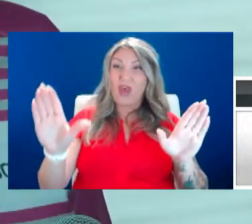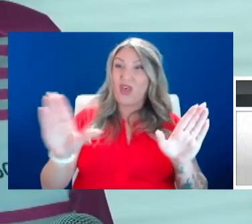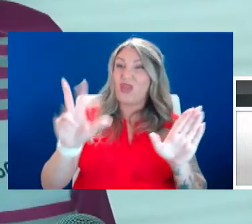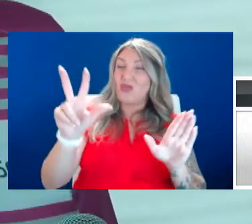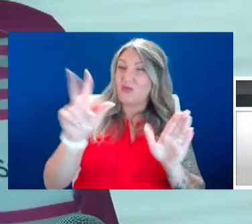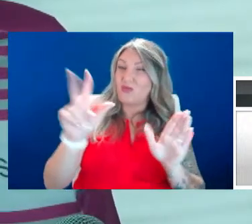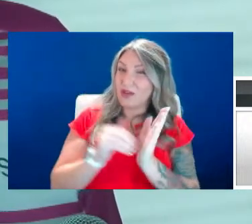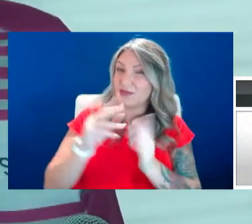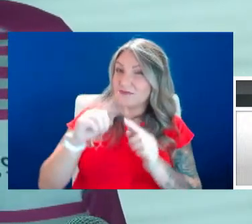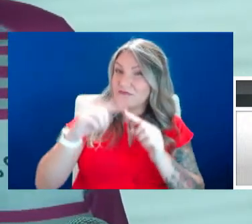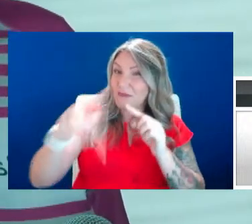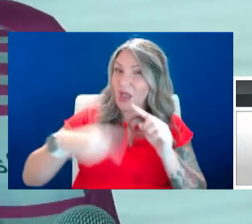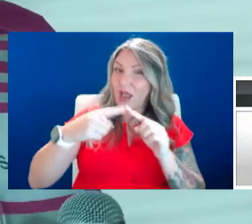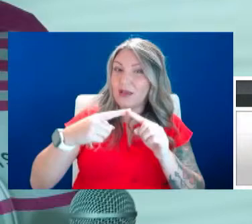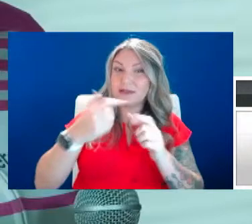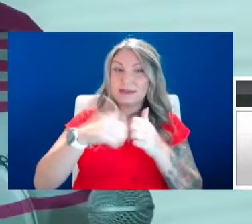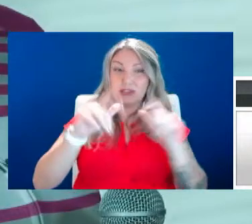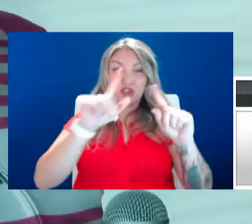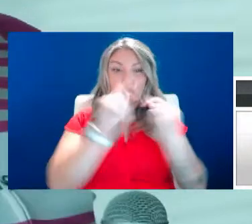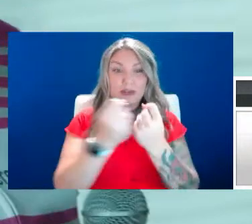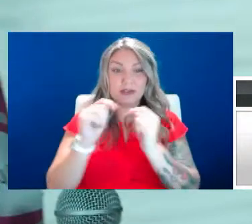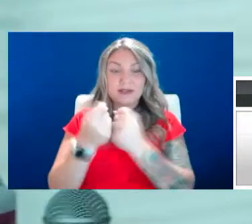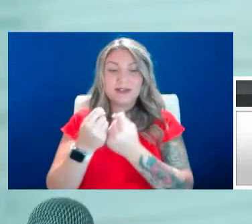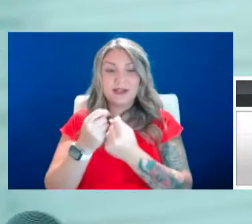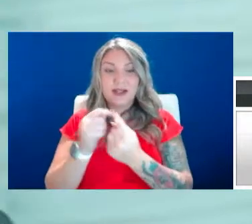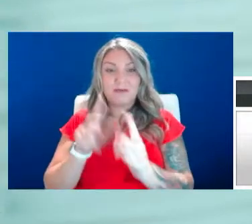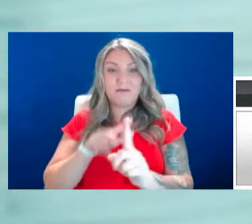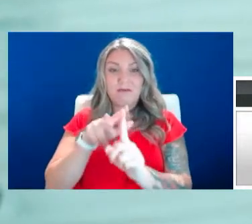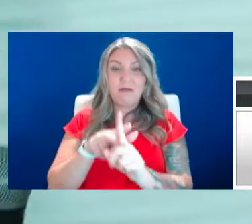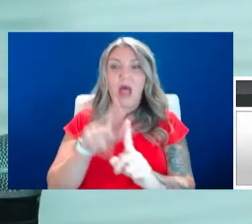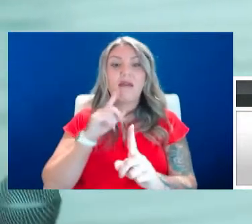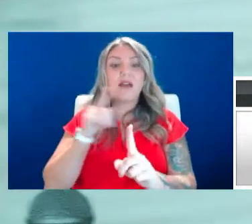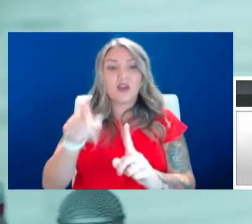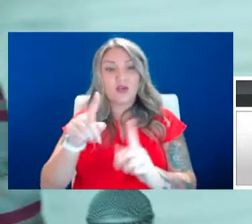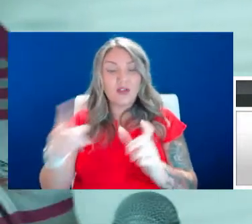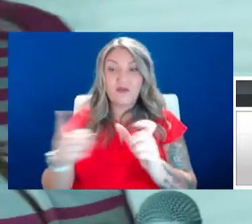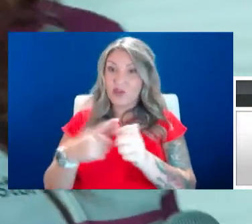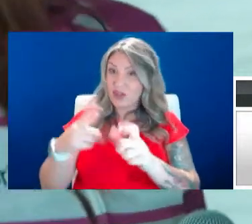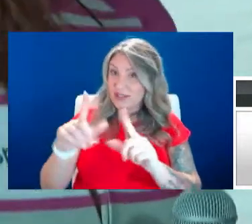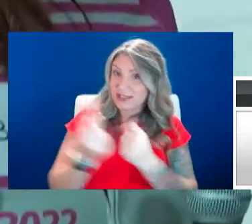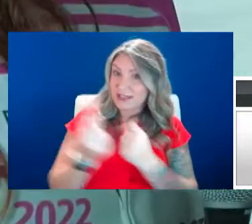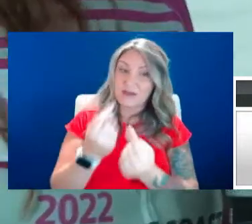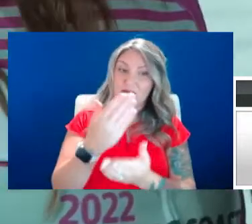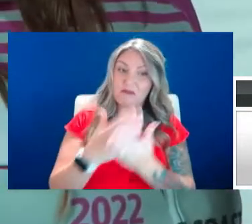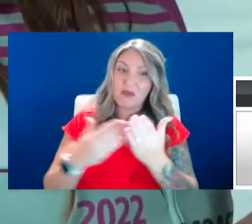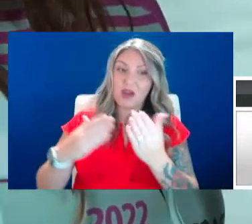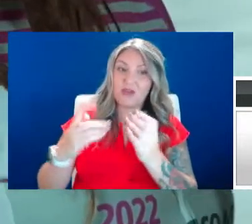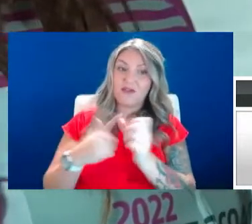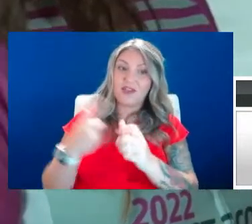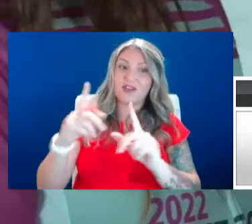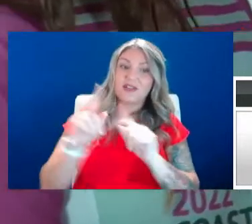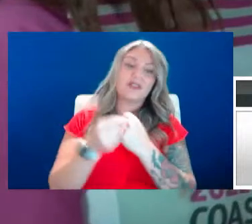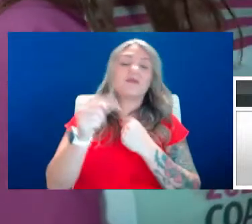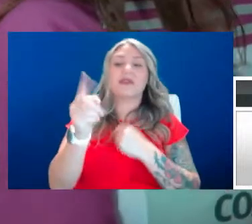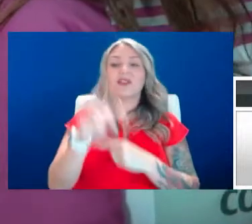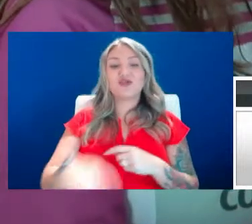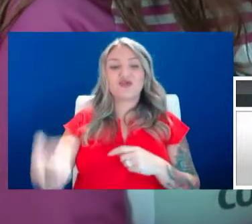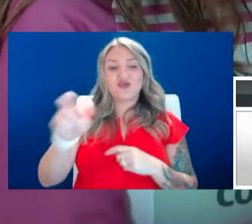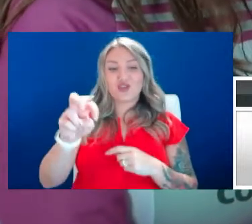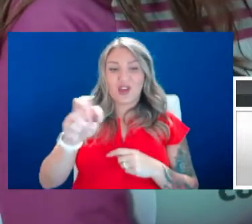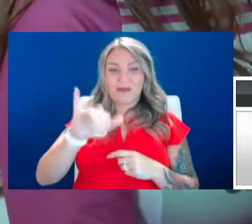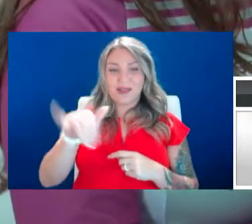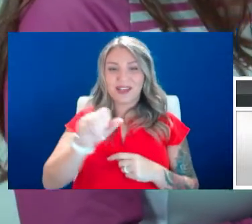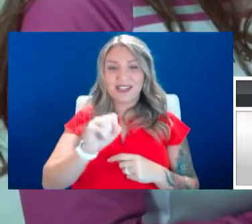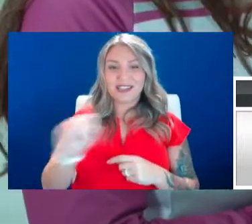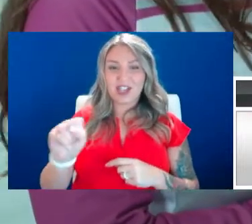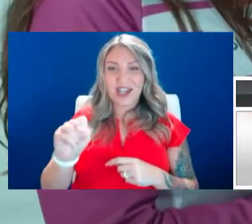it. Heather Acker is here now. You are the first team, part of the first team on this trip, Jess. And so Heather